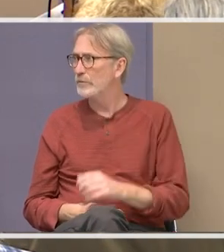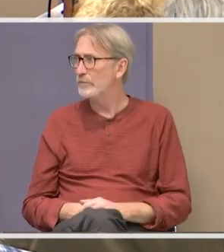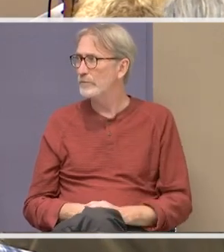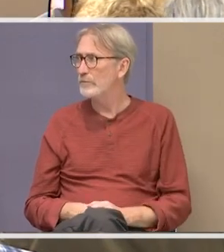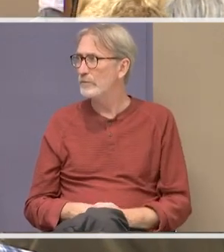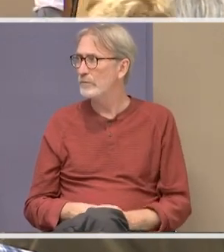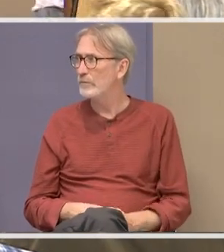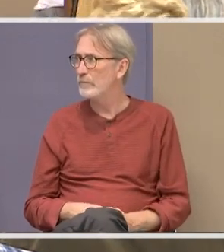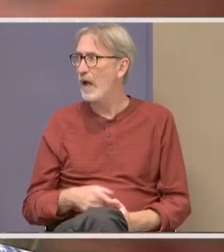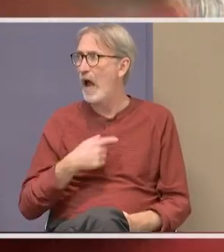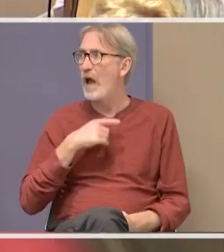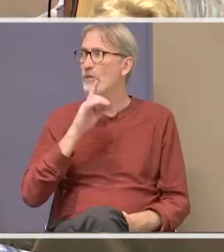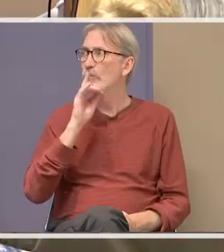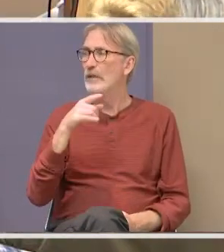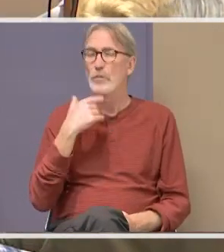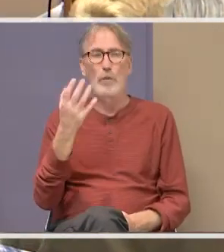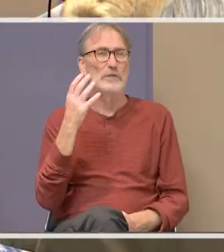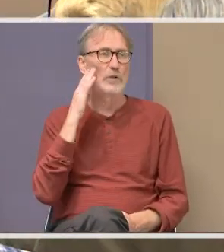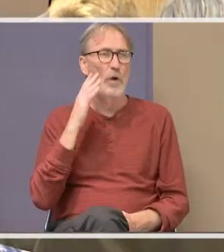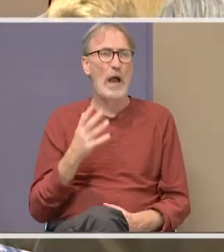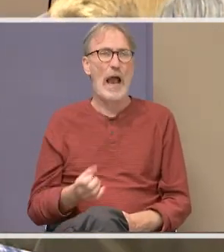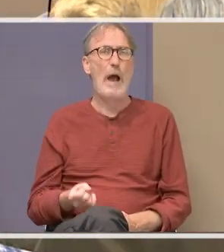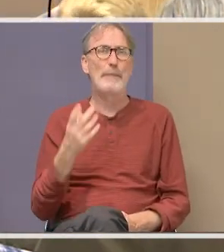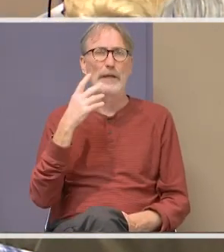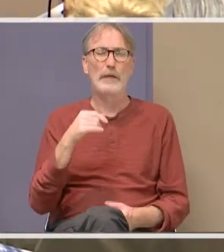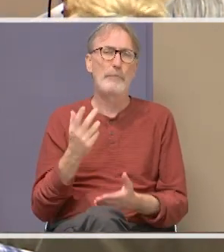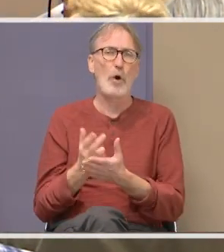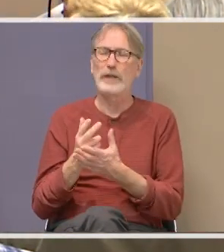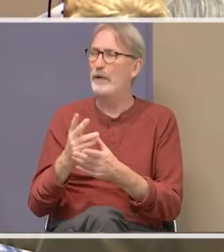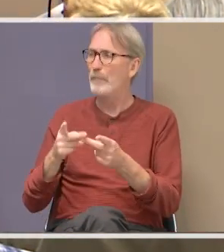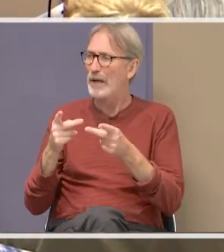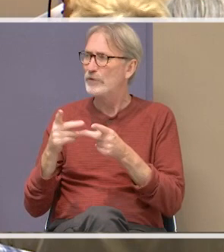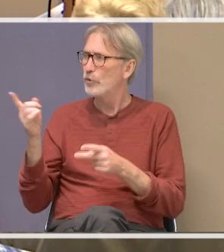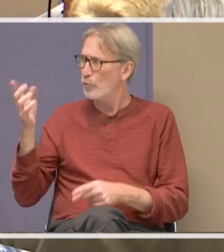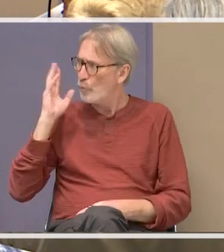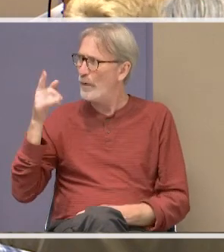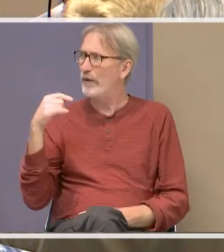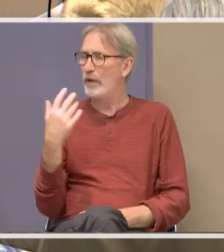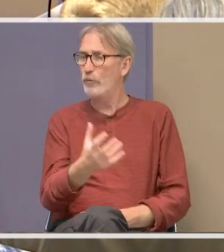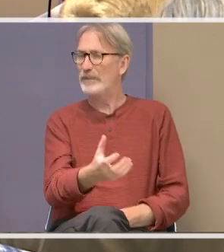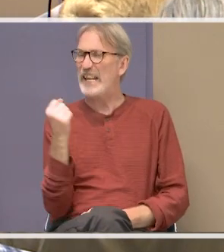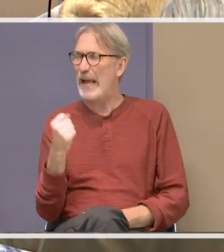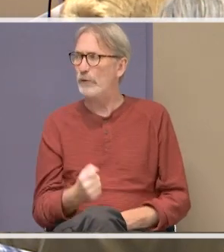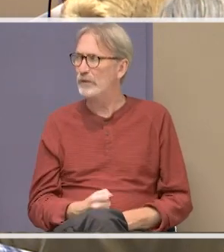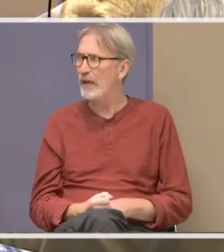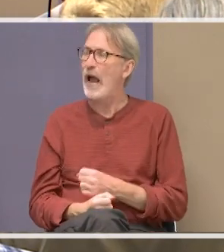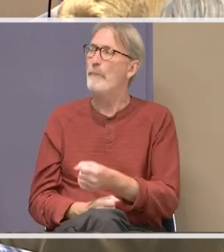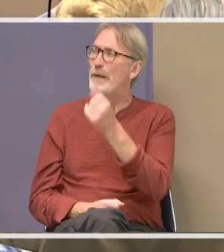forth. So I would really like to know how many parking spots you guys are planning to take out